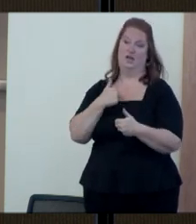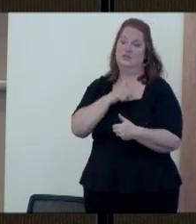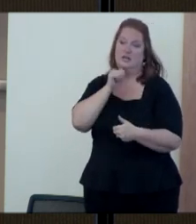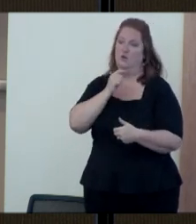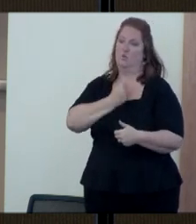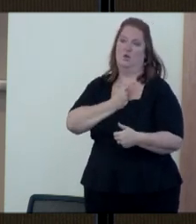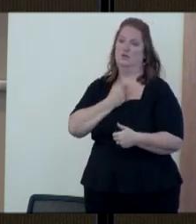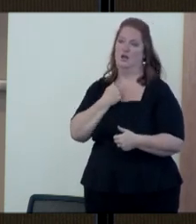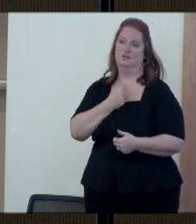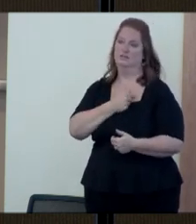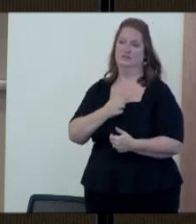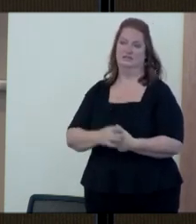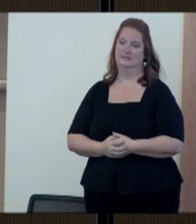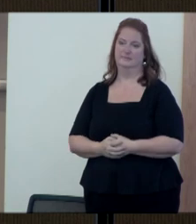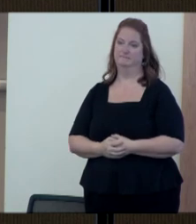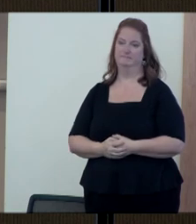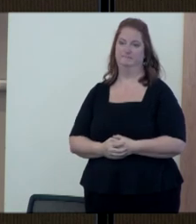us.